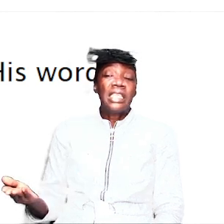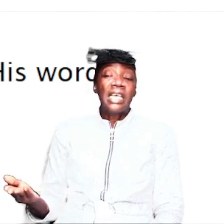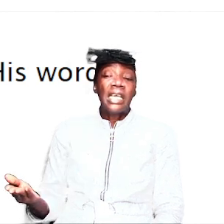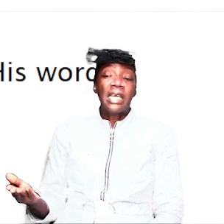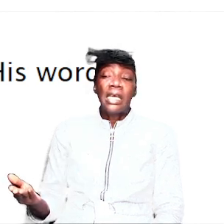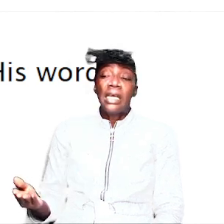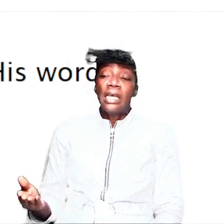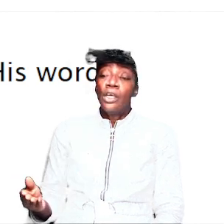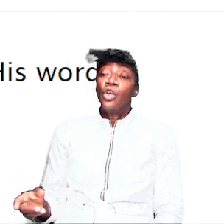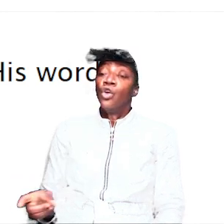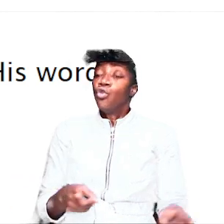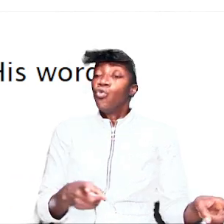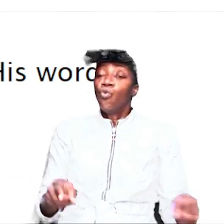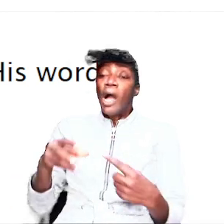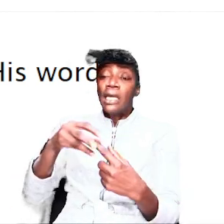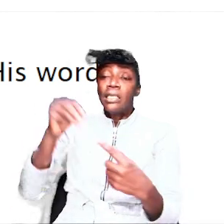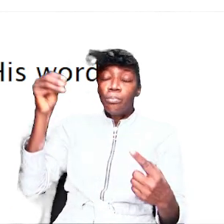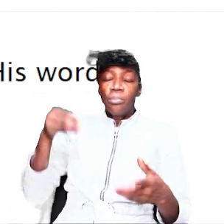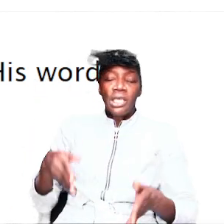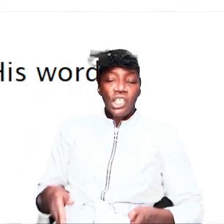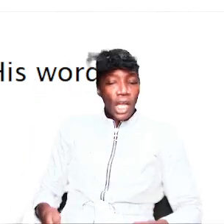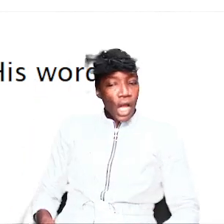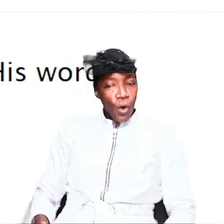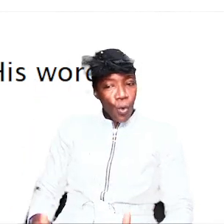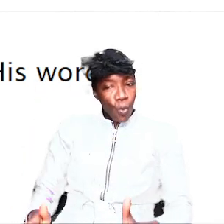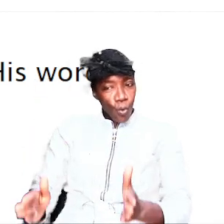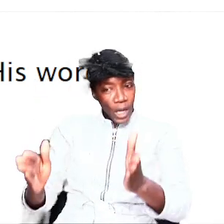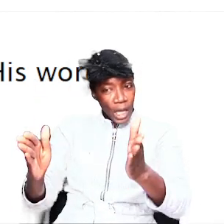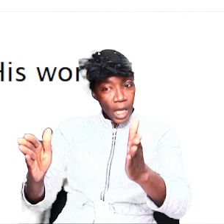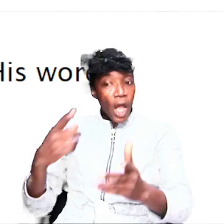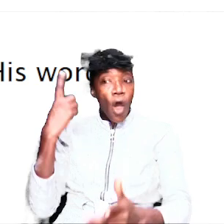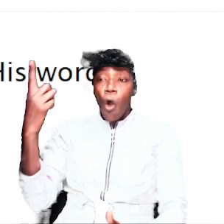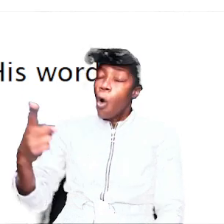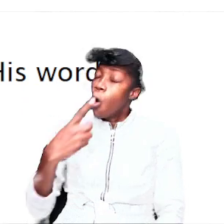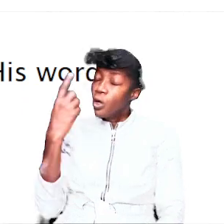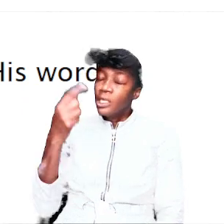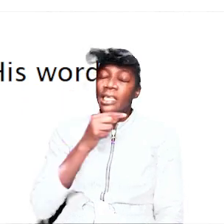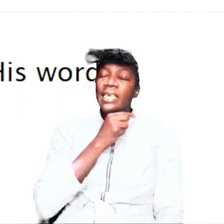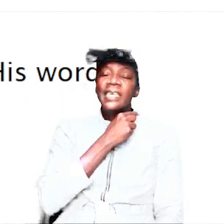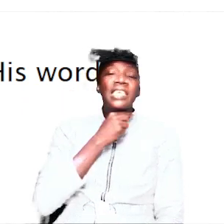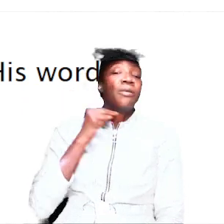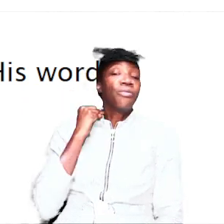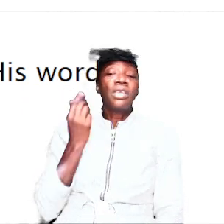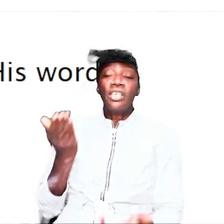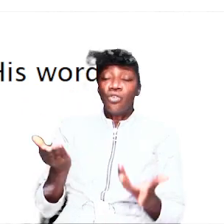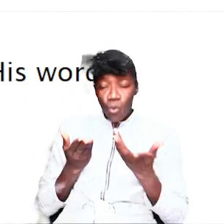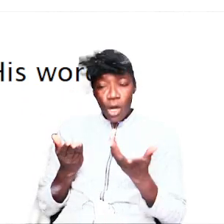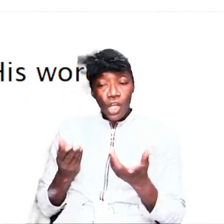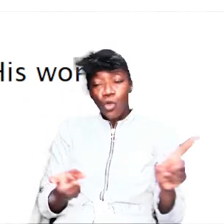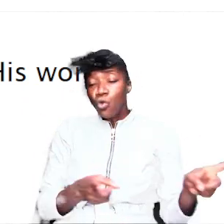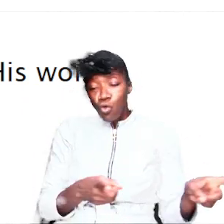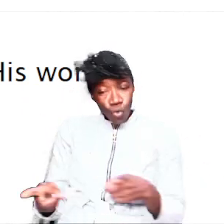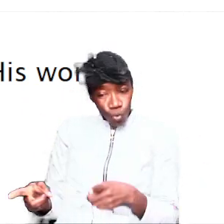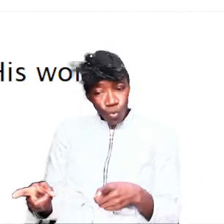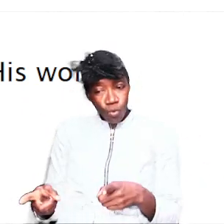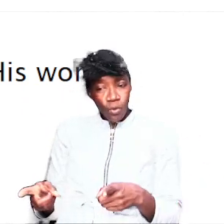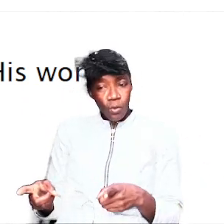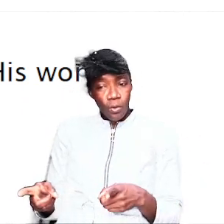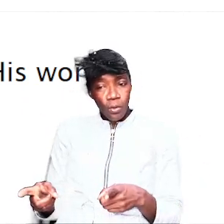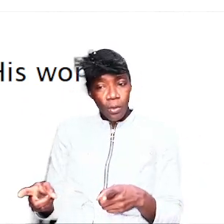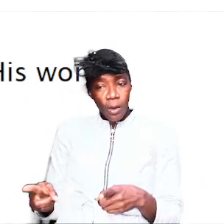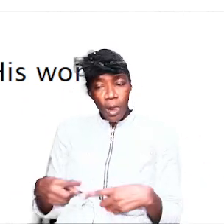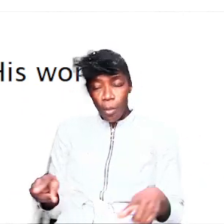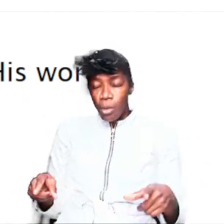way. And it is the priest alone I want to do these things. And